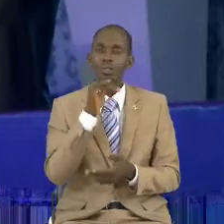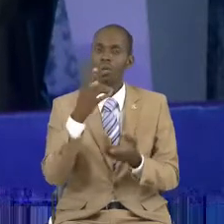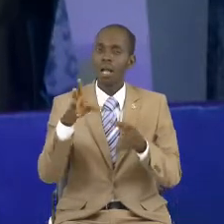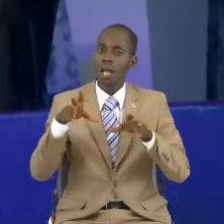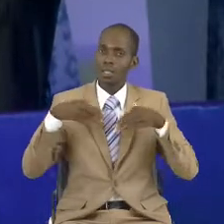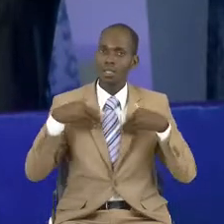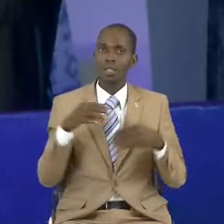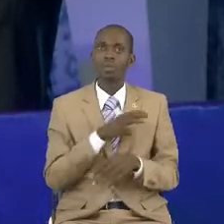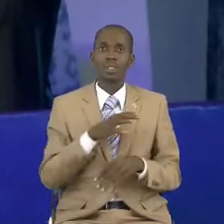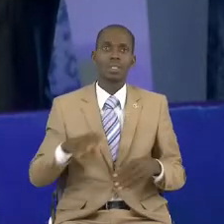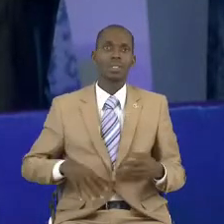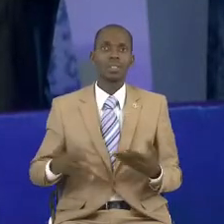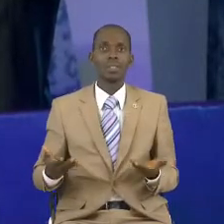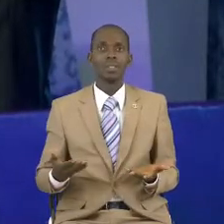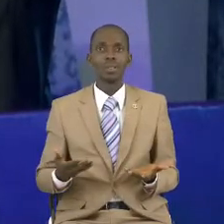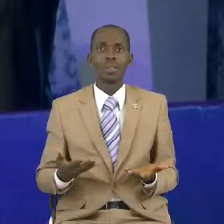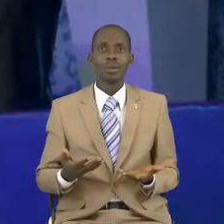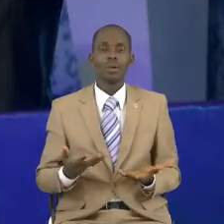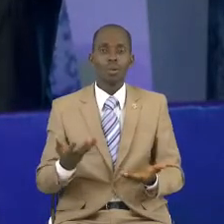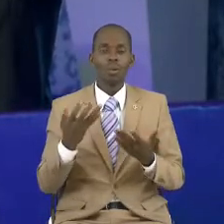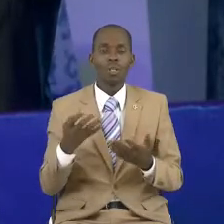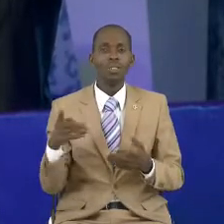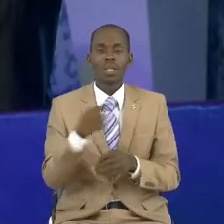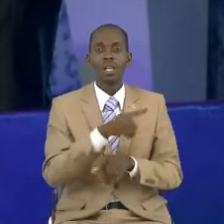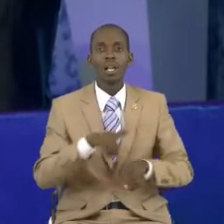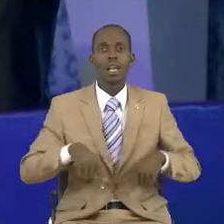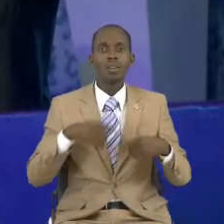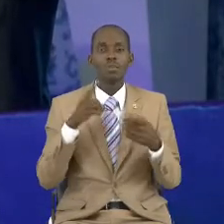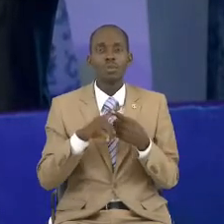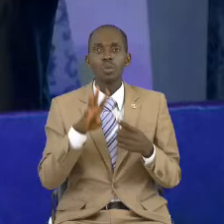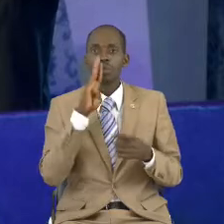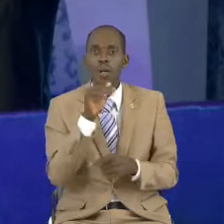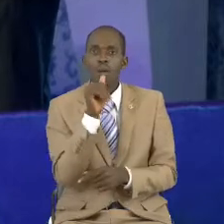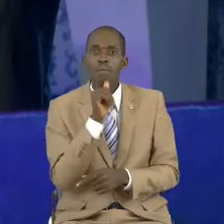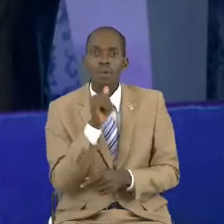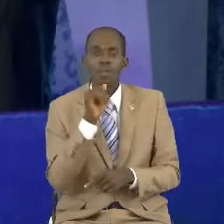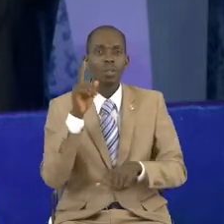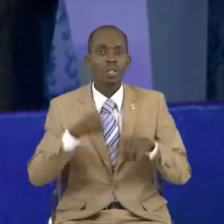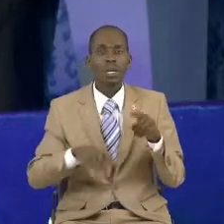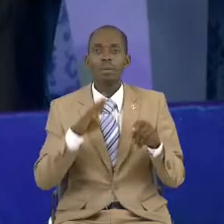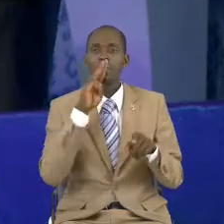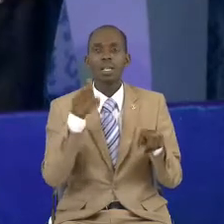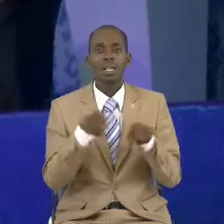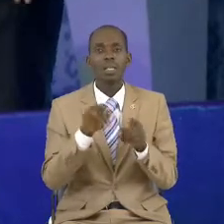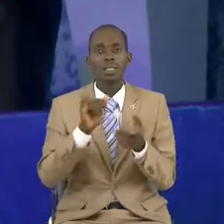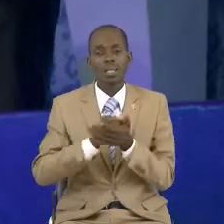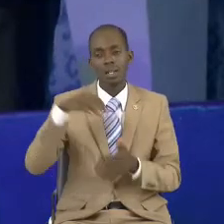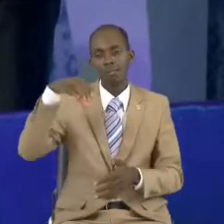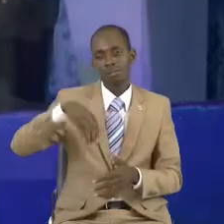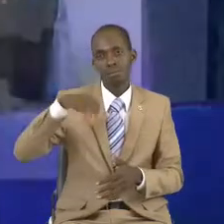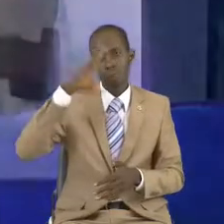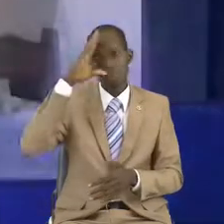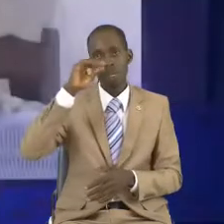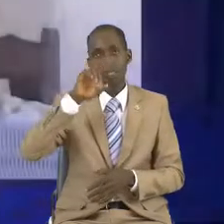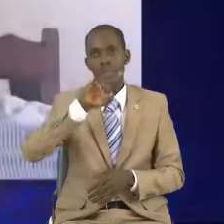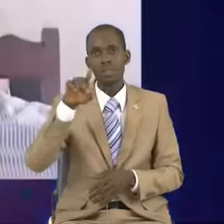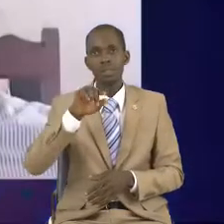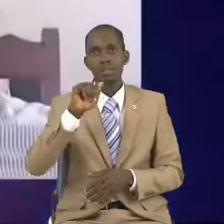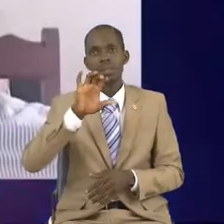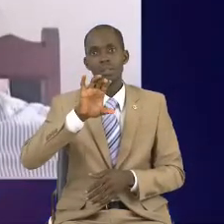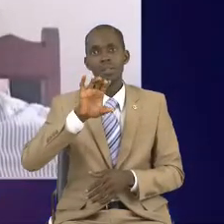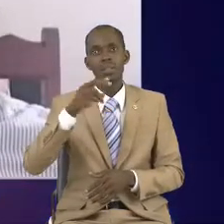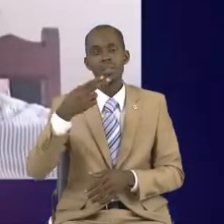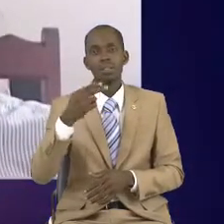want their lives to be private they cannot do like zacchaeus that search in the open